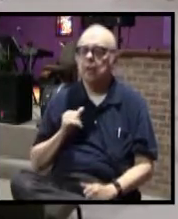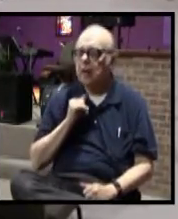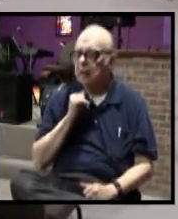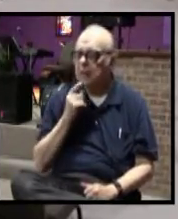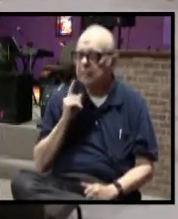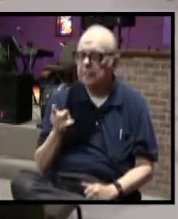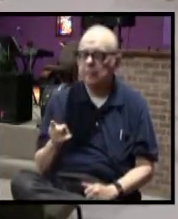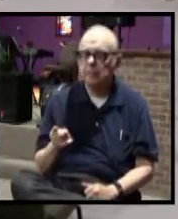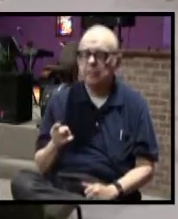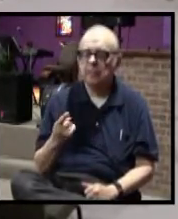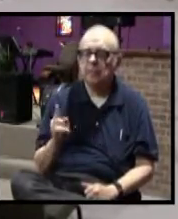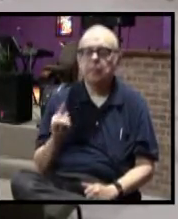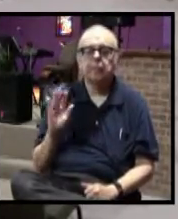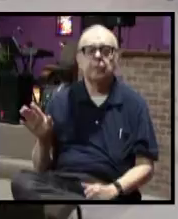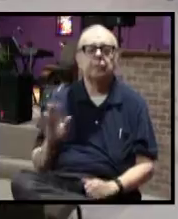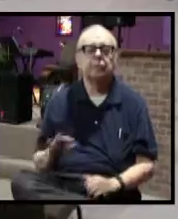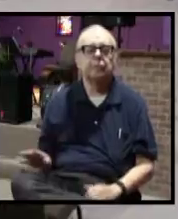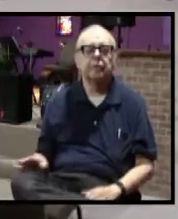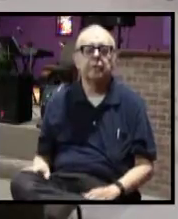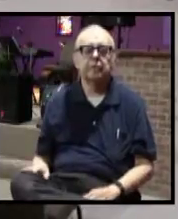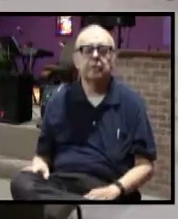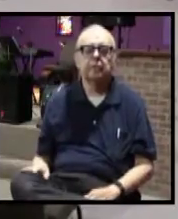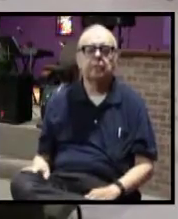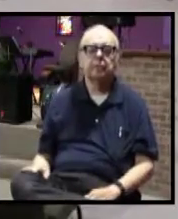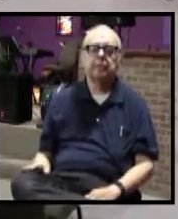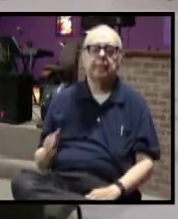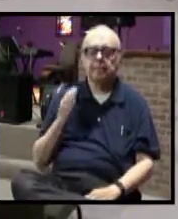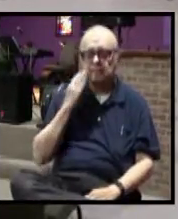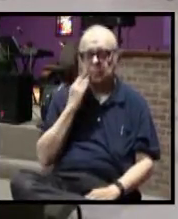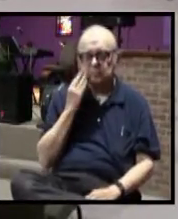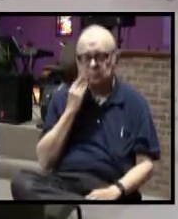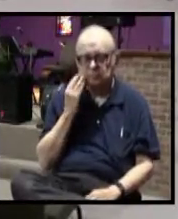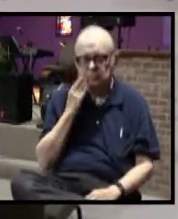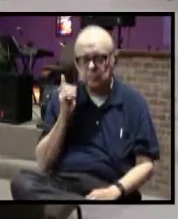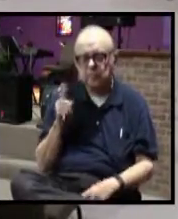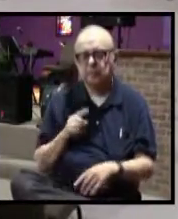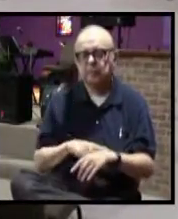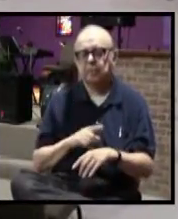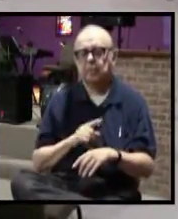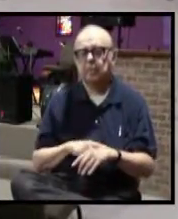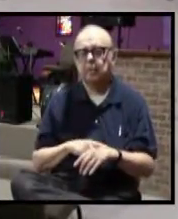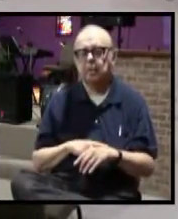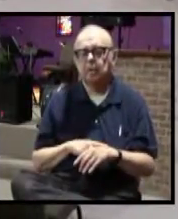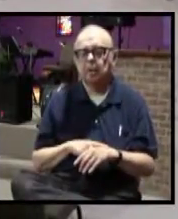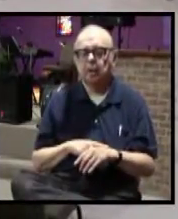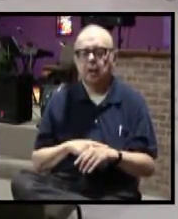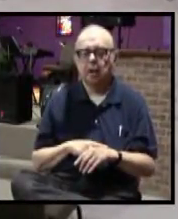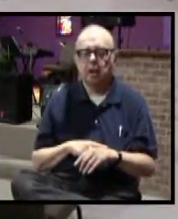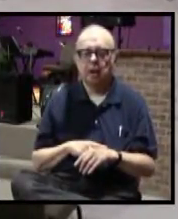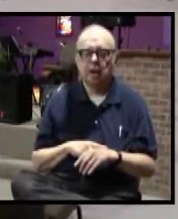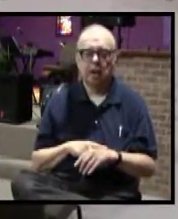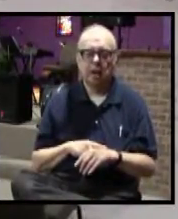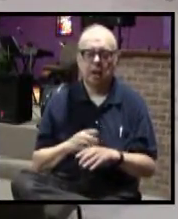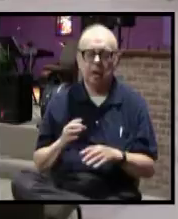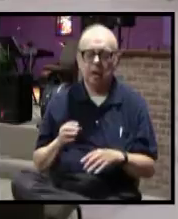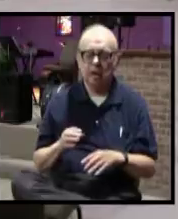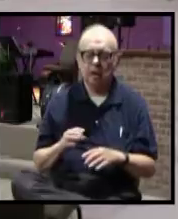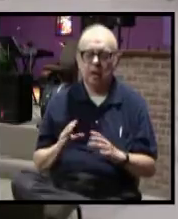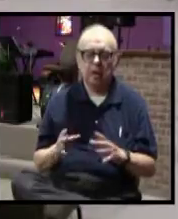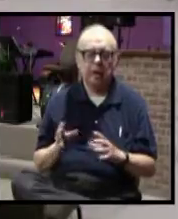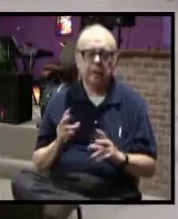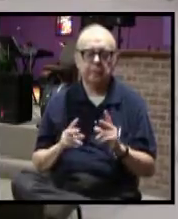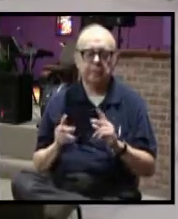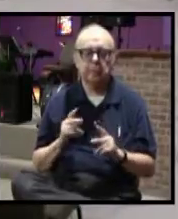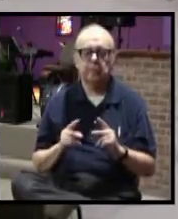Not from you guys, but from your children. As far as I know, say for one time, Christopher's